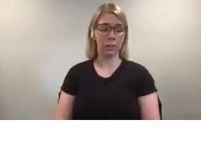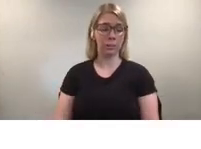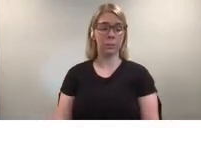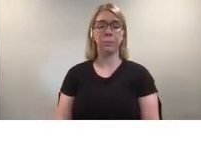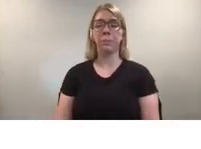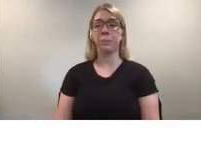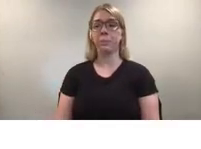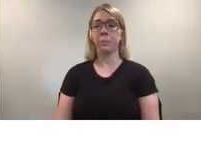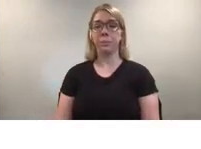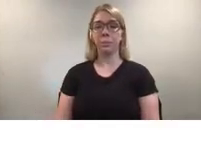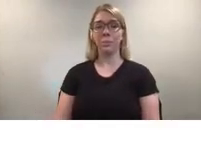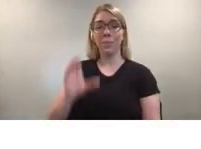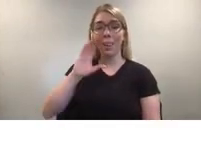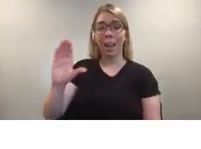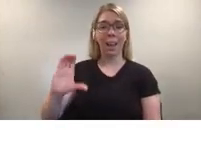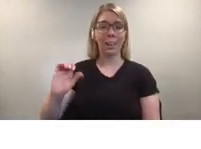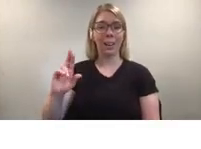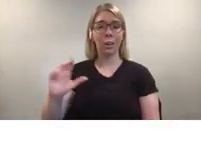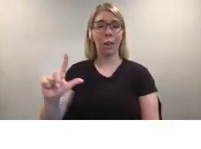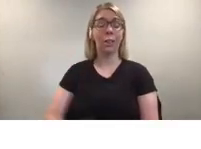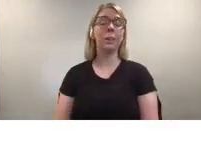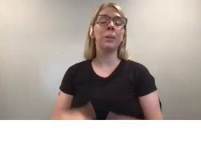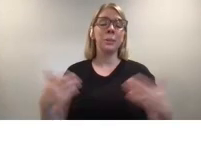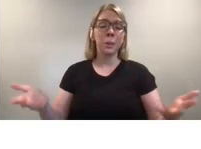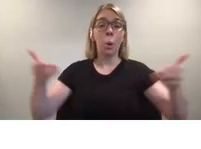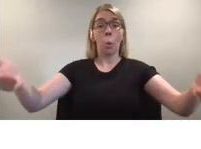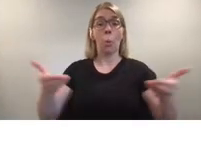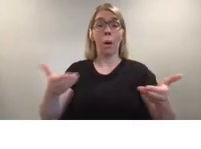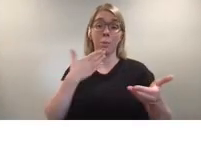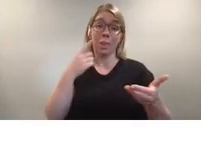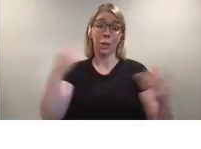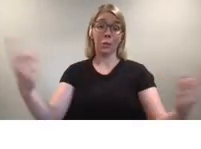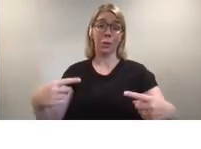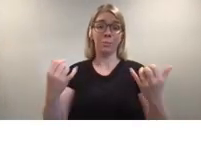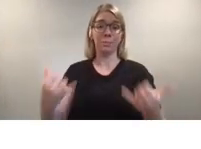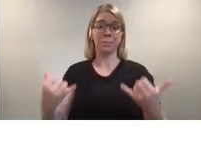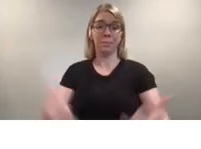Bryn Athyn College, hi, Carol. So welcome, thank you so much for joining us today.